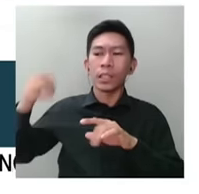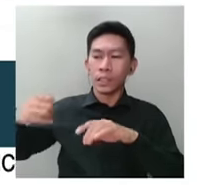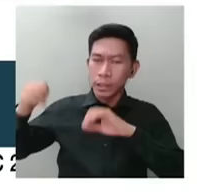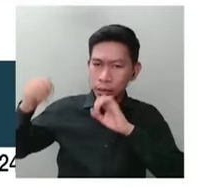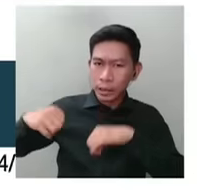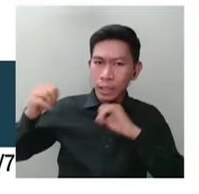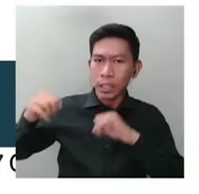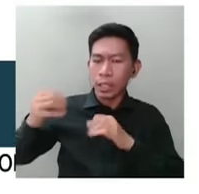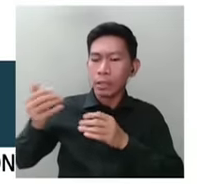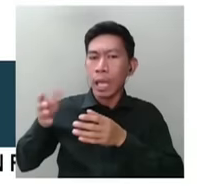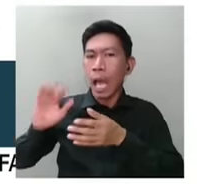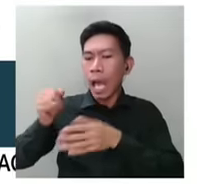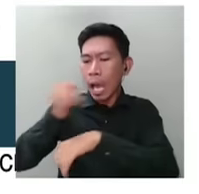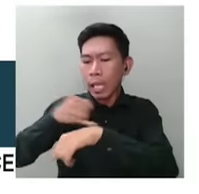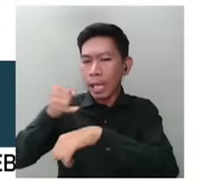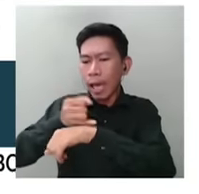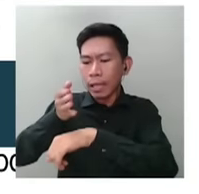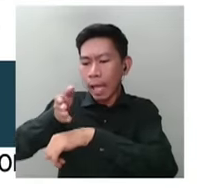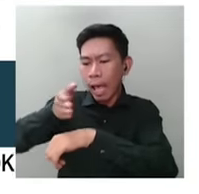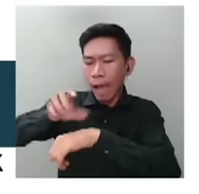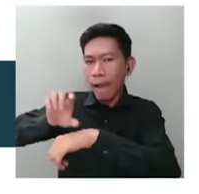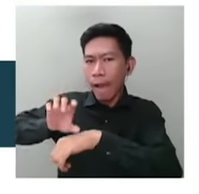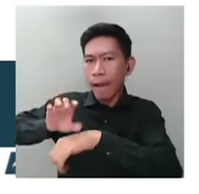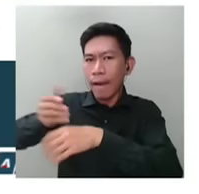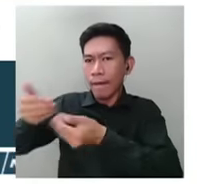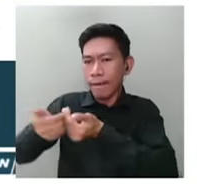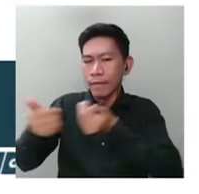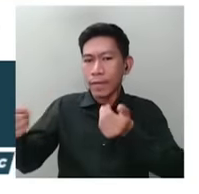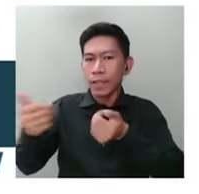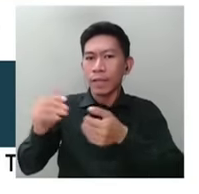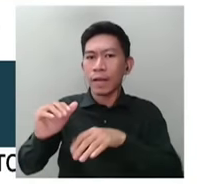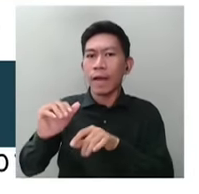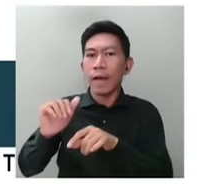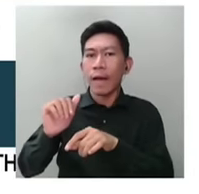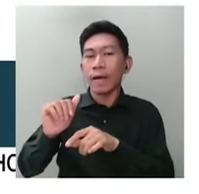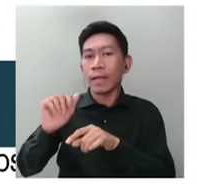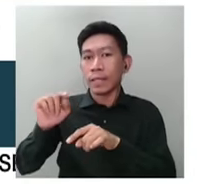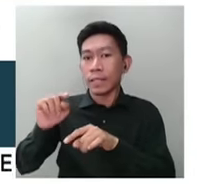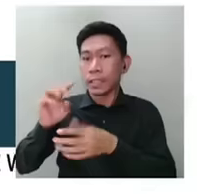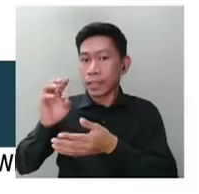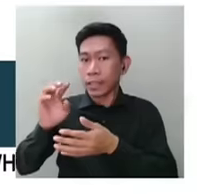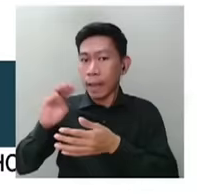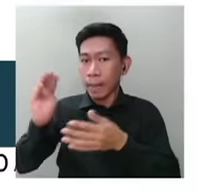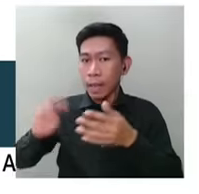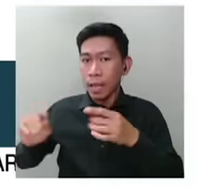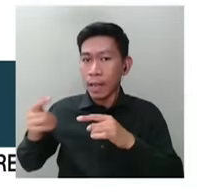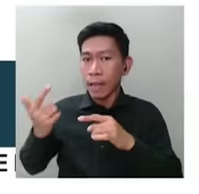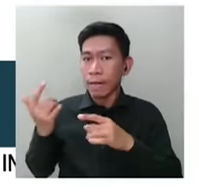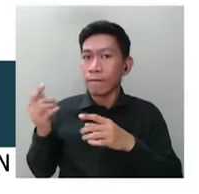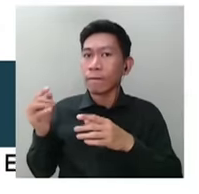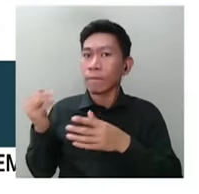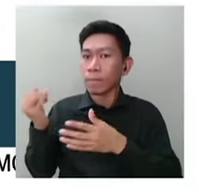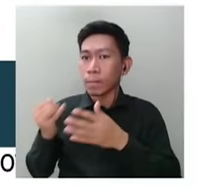very small island in the Amur River basin. Now, the map also indicates that China